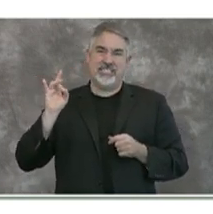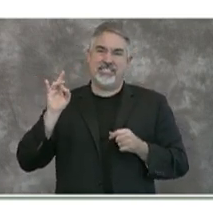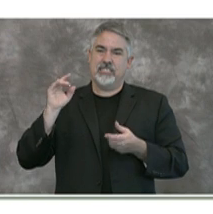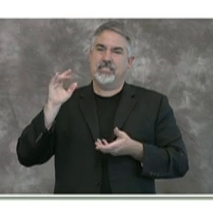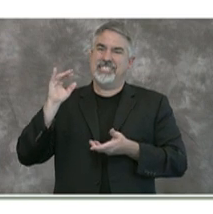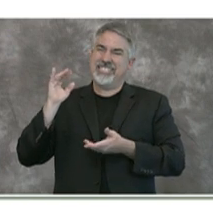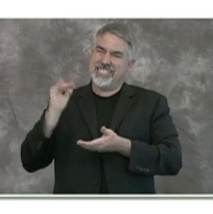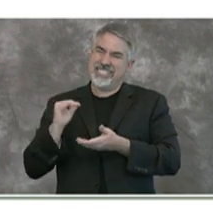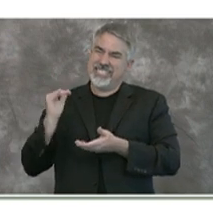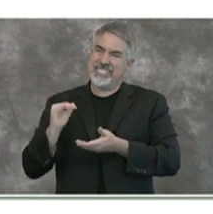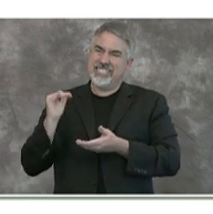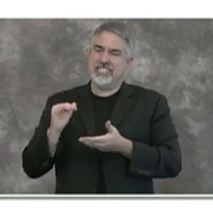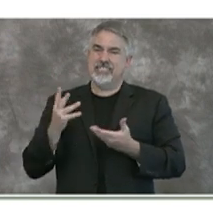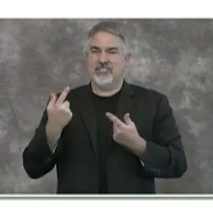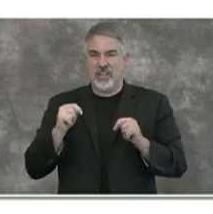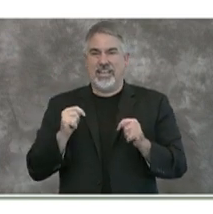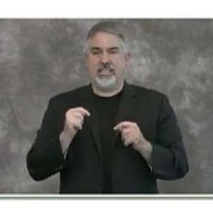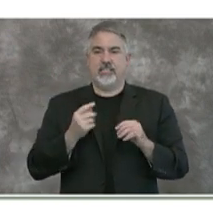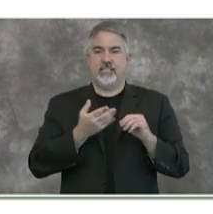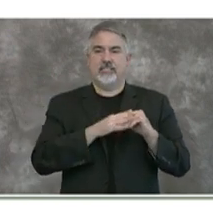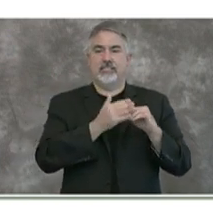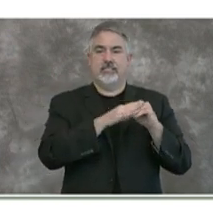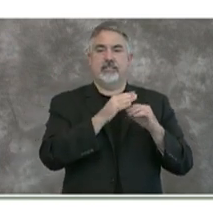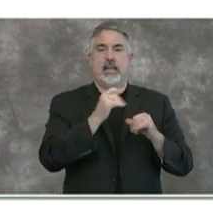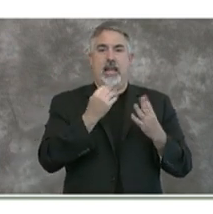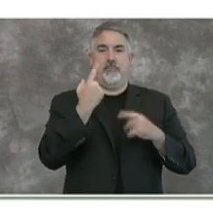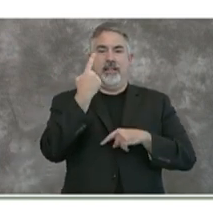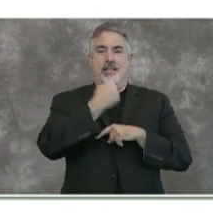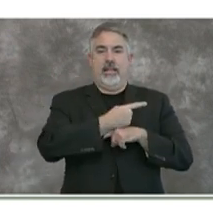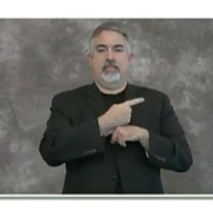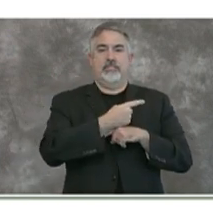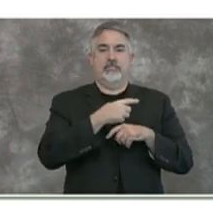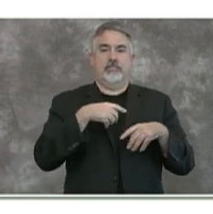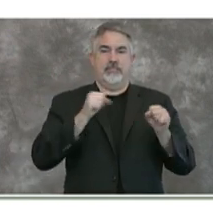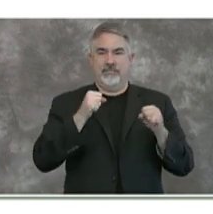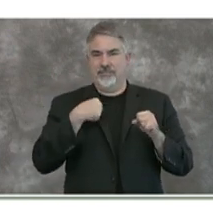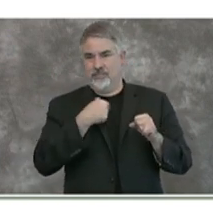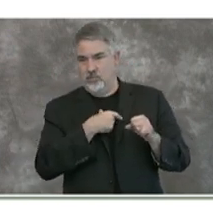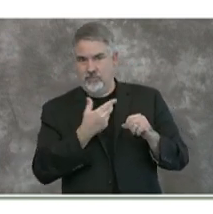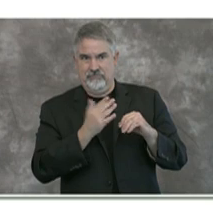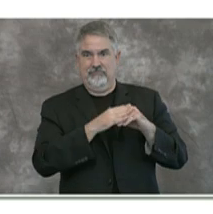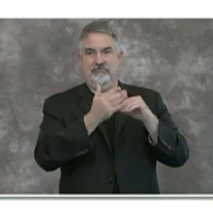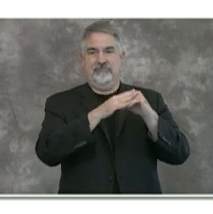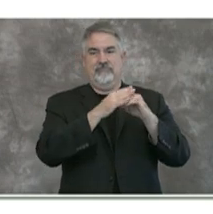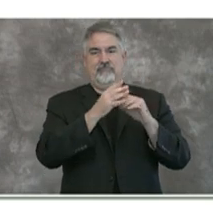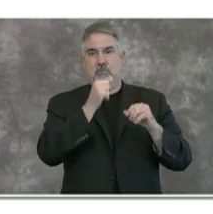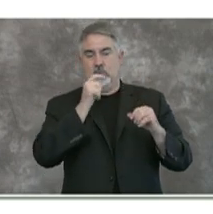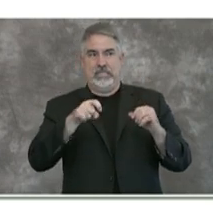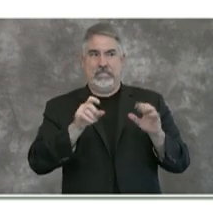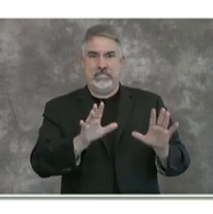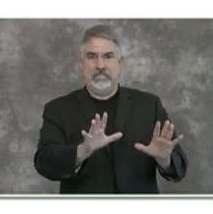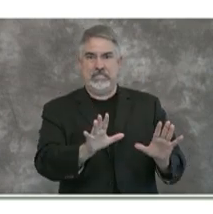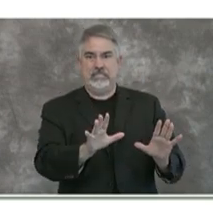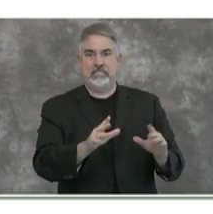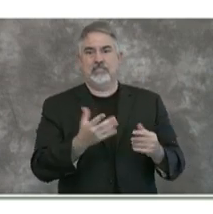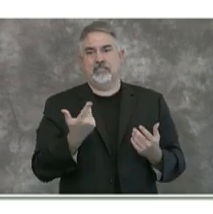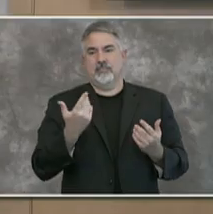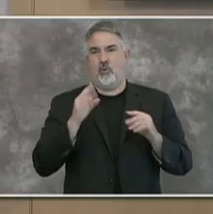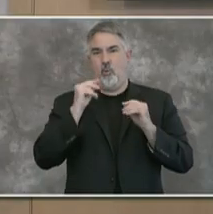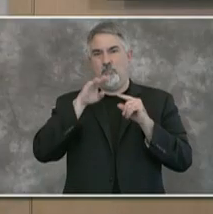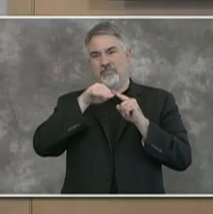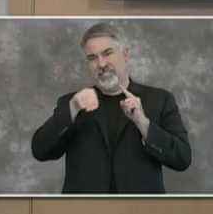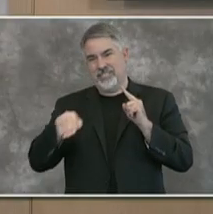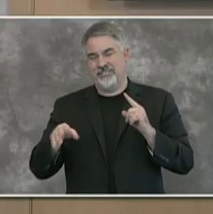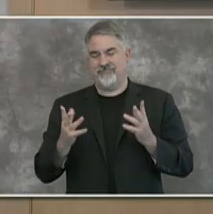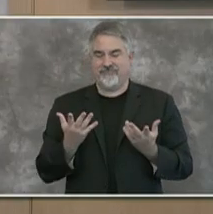and continue to increase the number of days it takes for us to double, which again are the actions that we're taking to try and flatten the curve. A